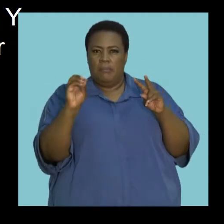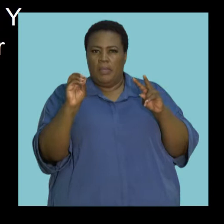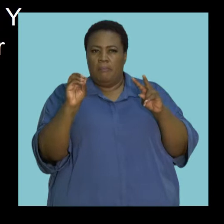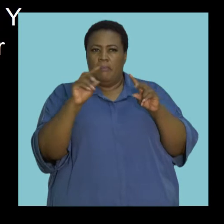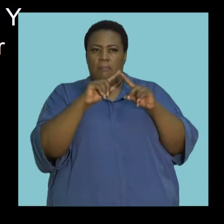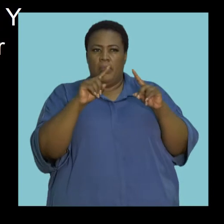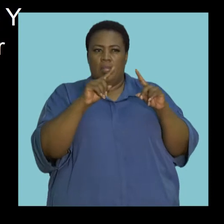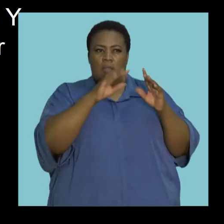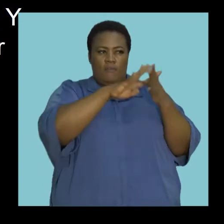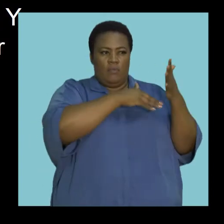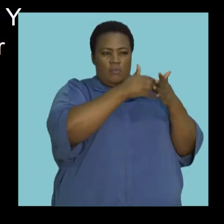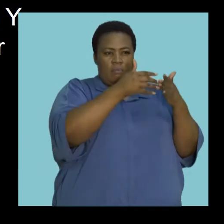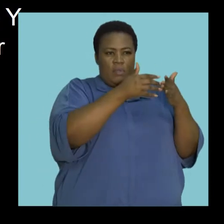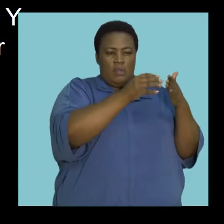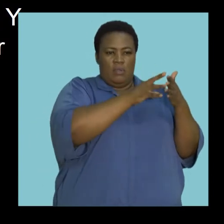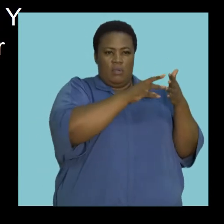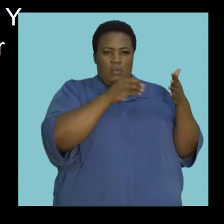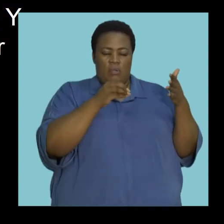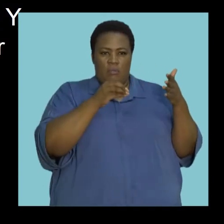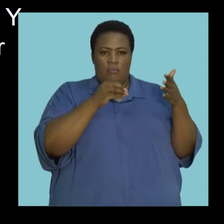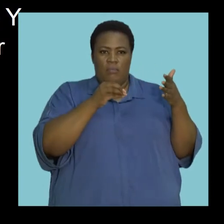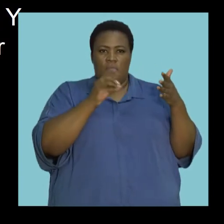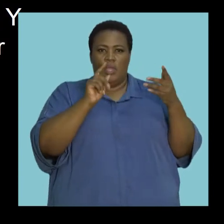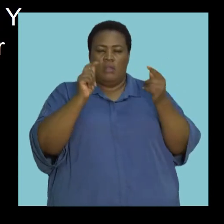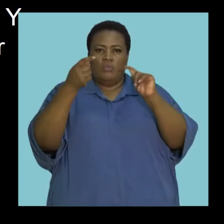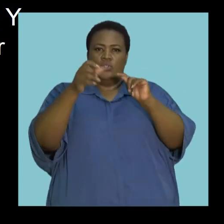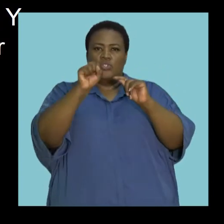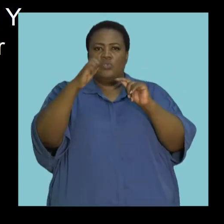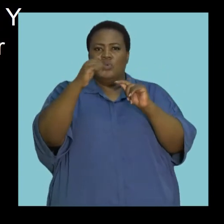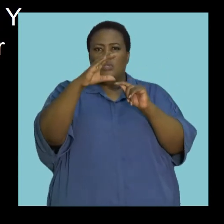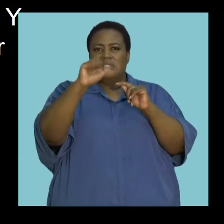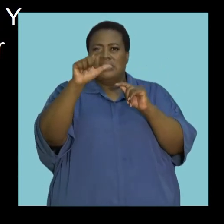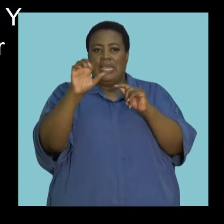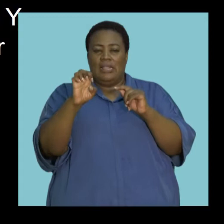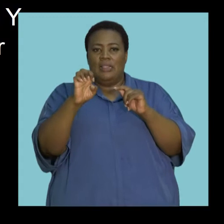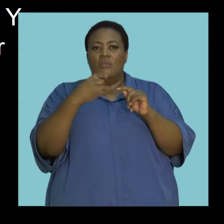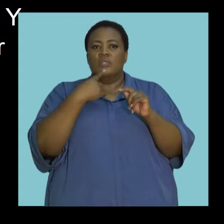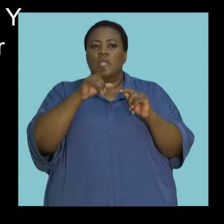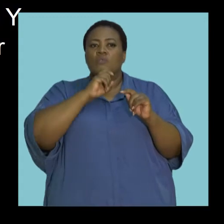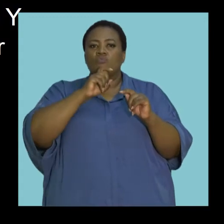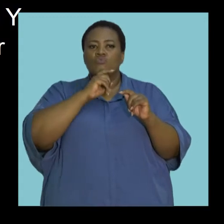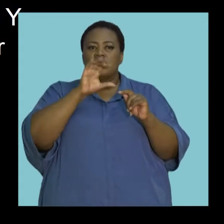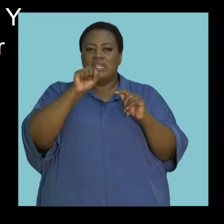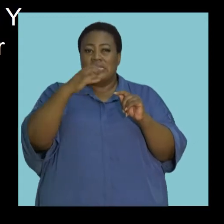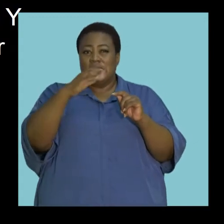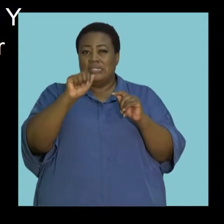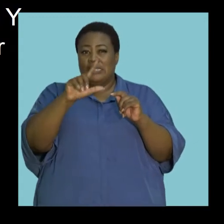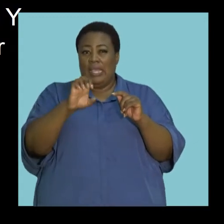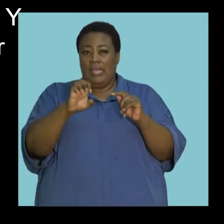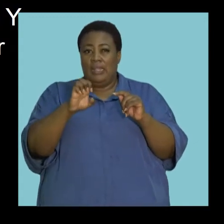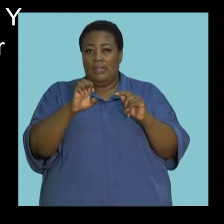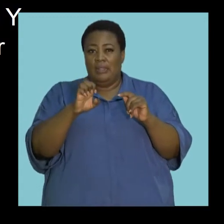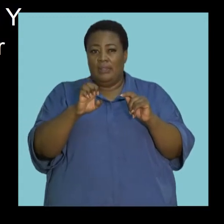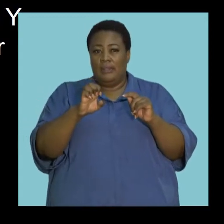but we've taken them and we've put them into a scale, and we refer to that as using a scale